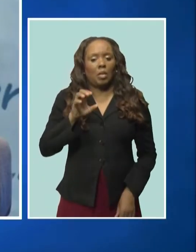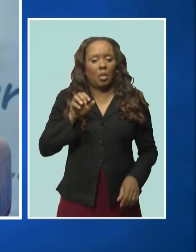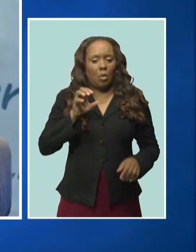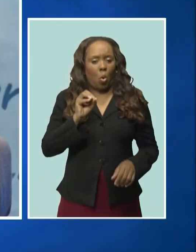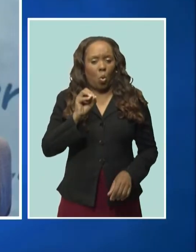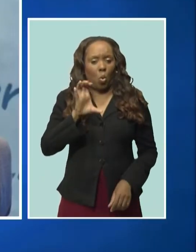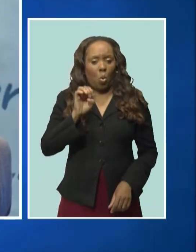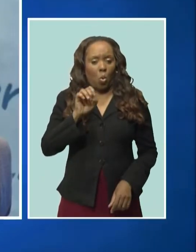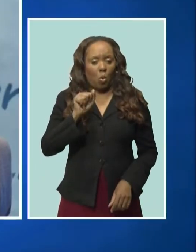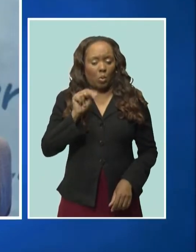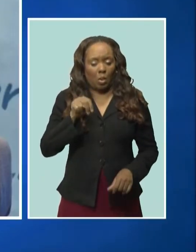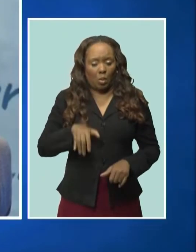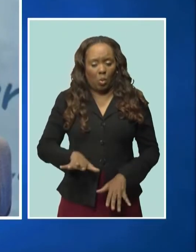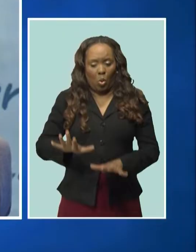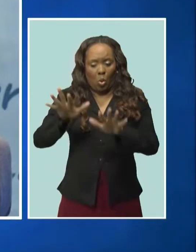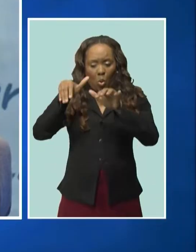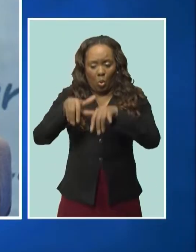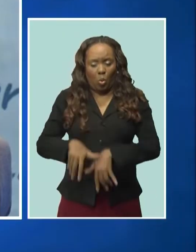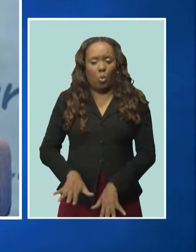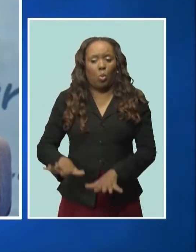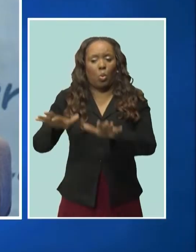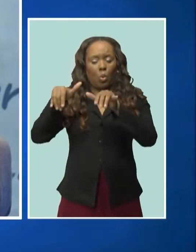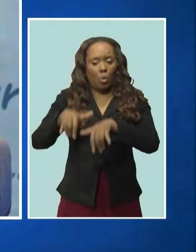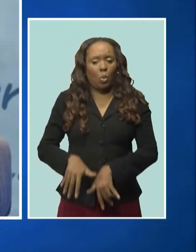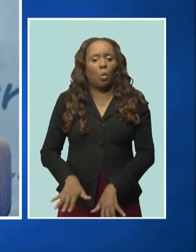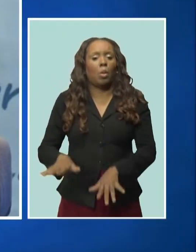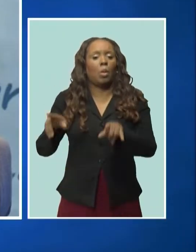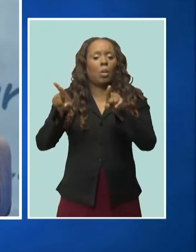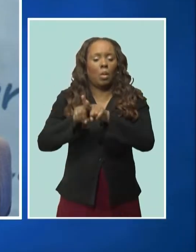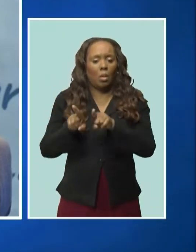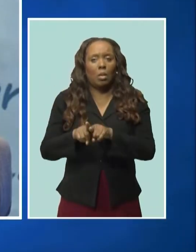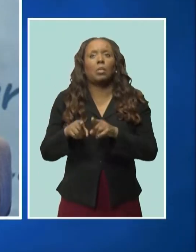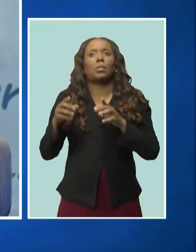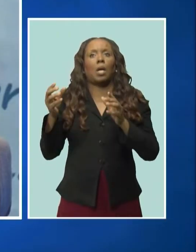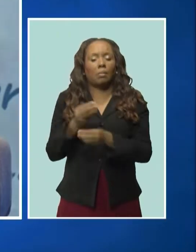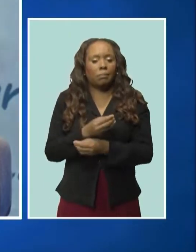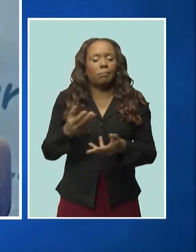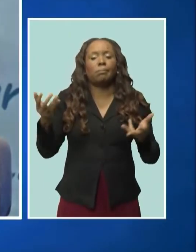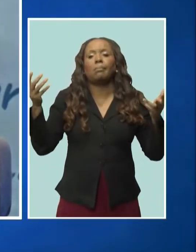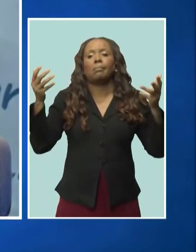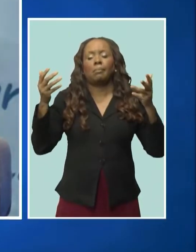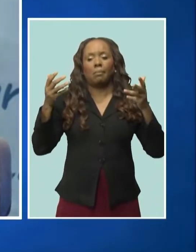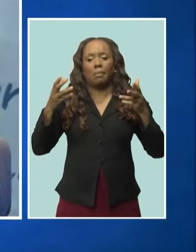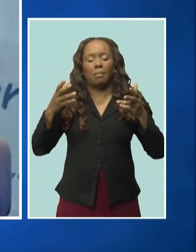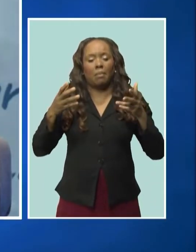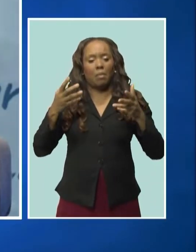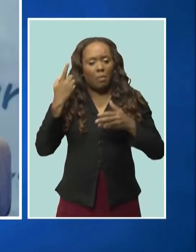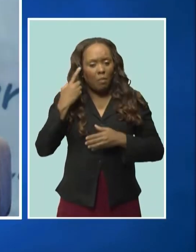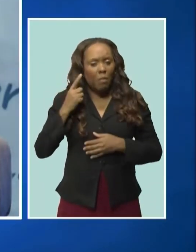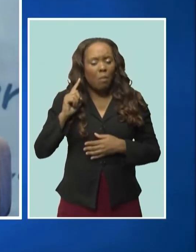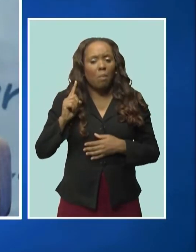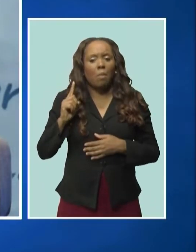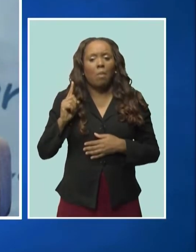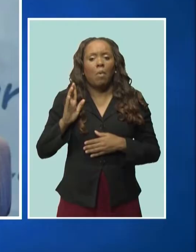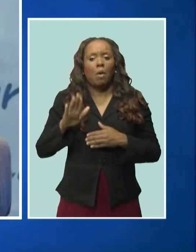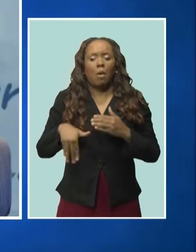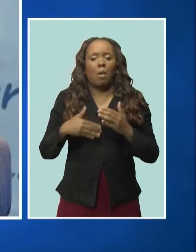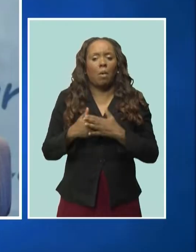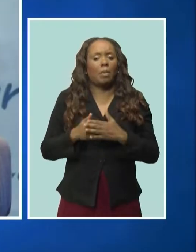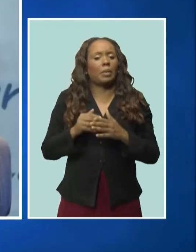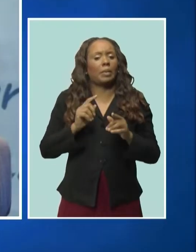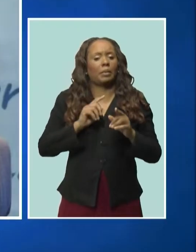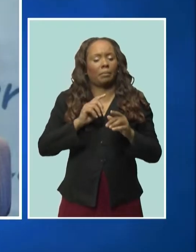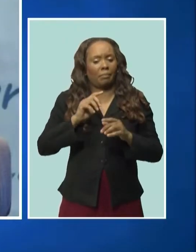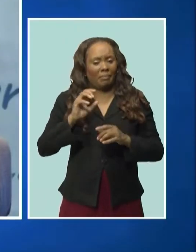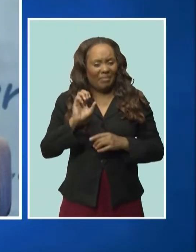is also contributing to some extent, lesser extent, to the beaching of